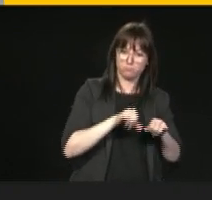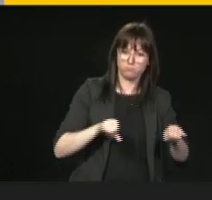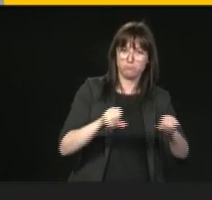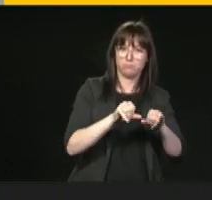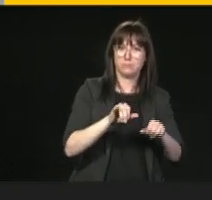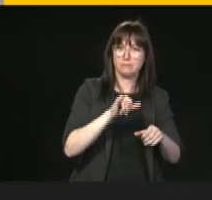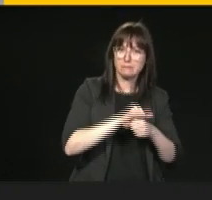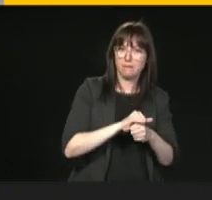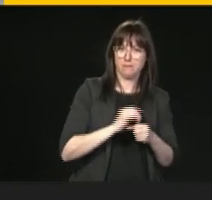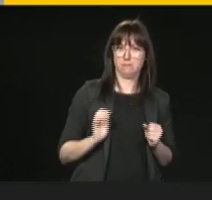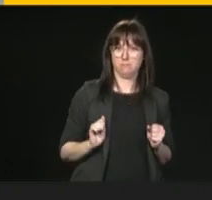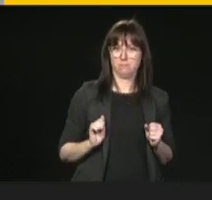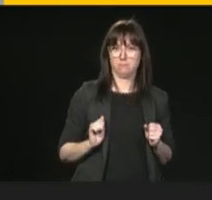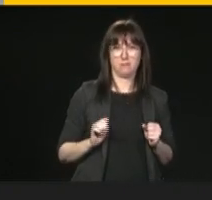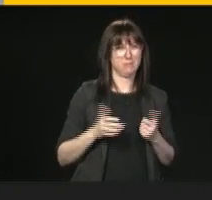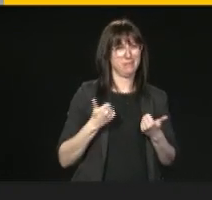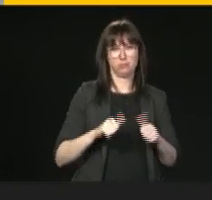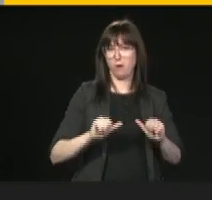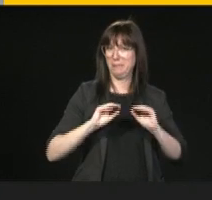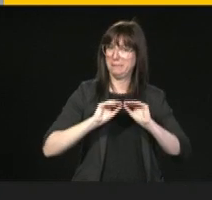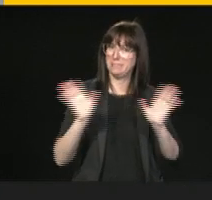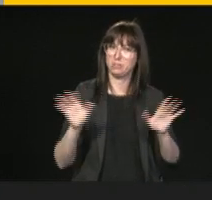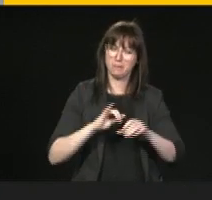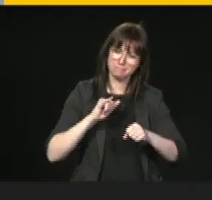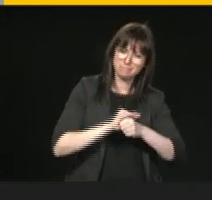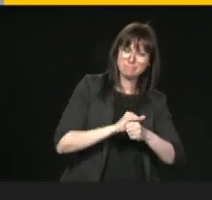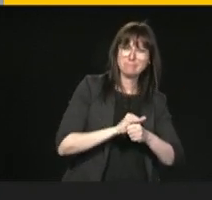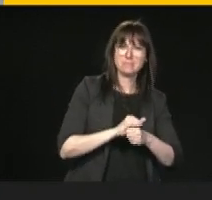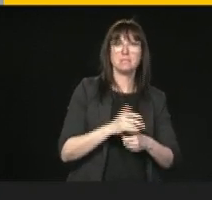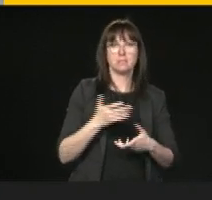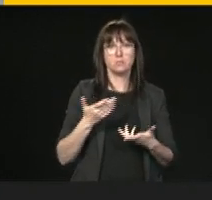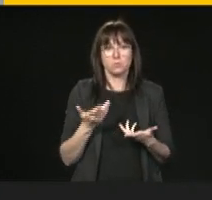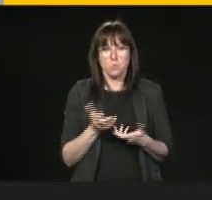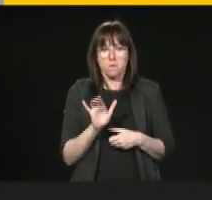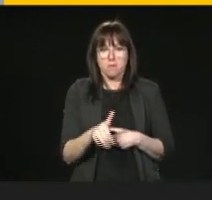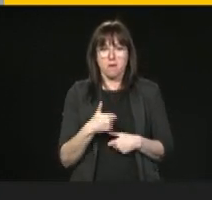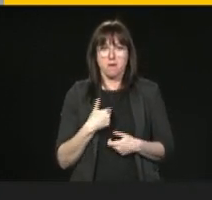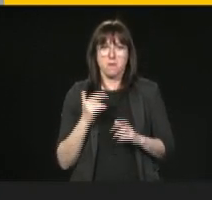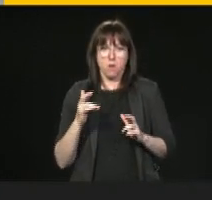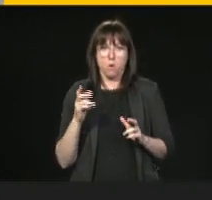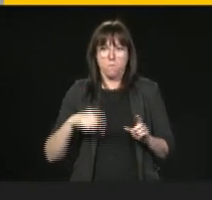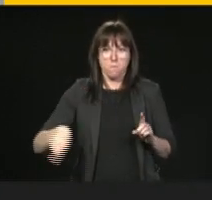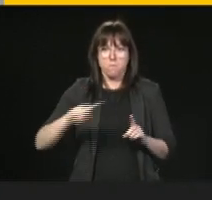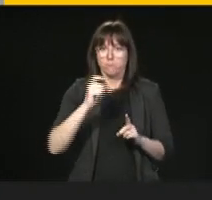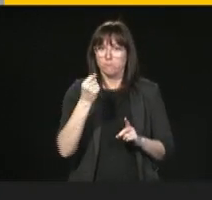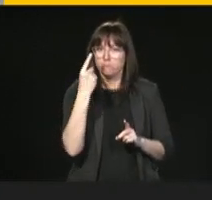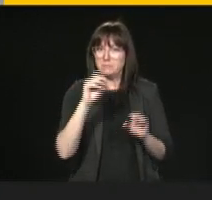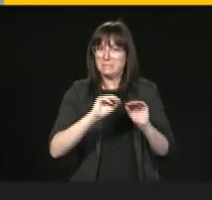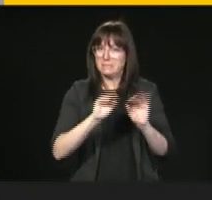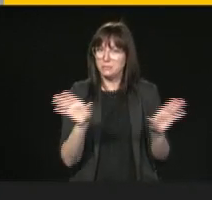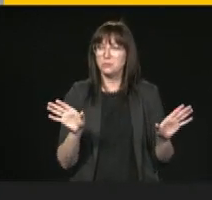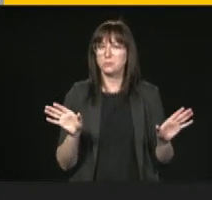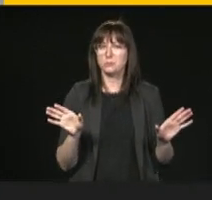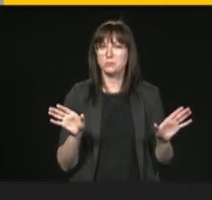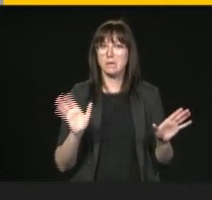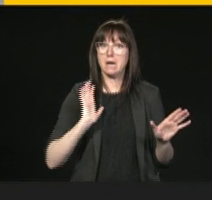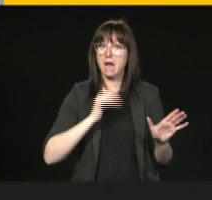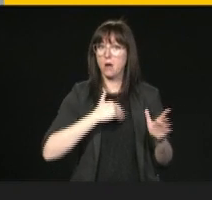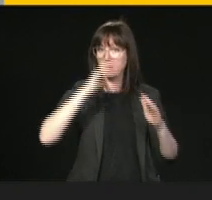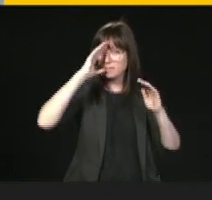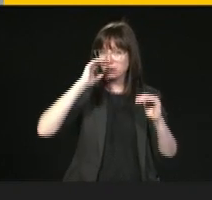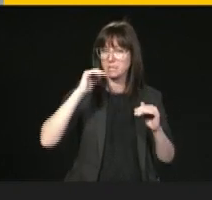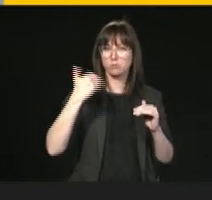we're putting in place, and I hope Canadians and everyone understands that is the expectation or requirement under the Quarantine Act and the order